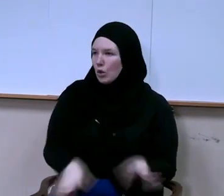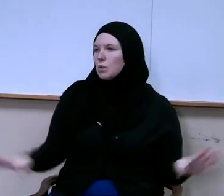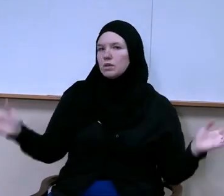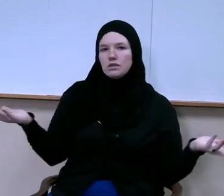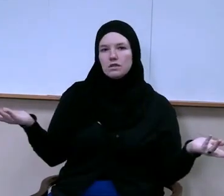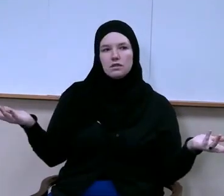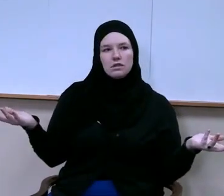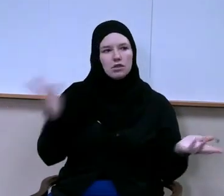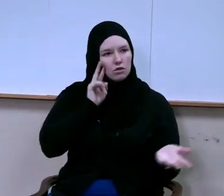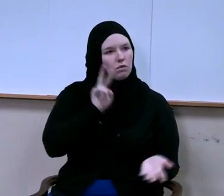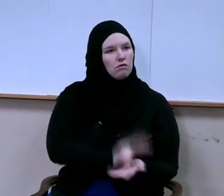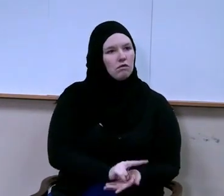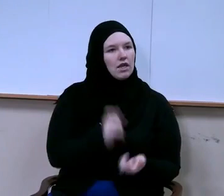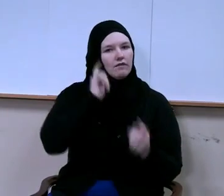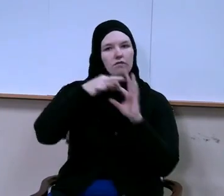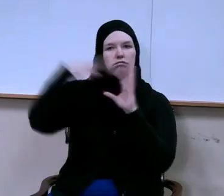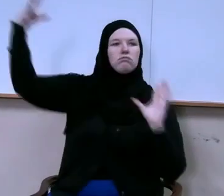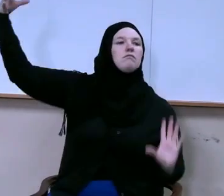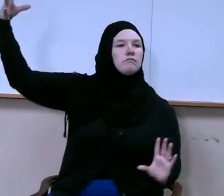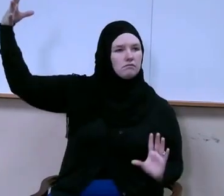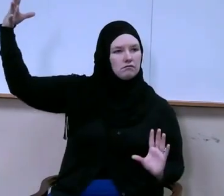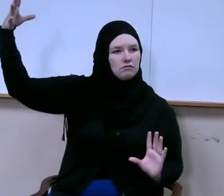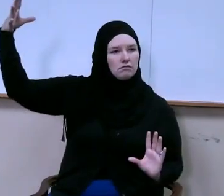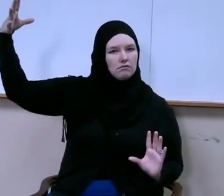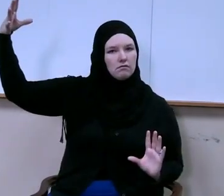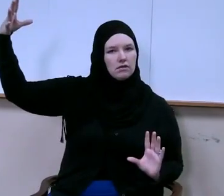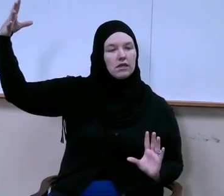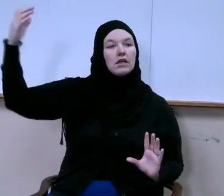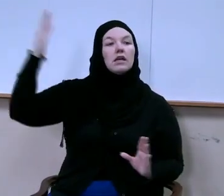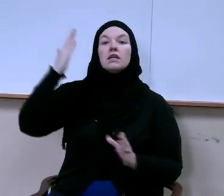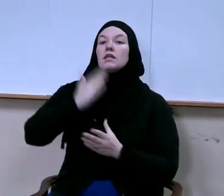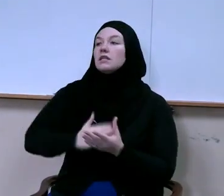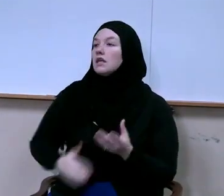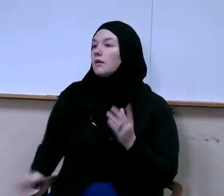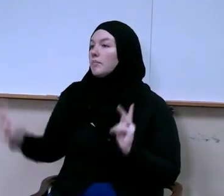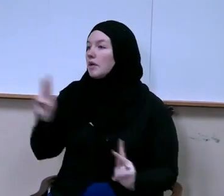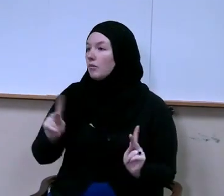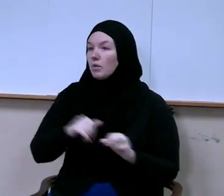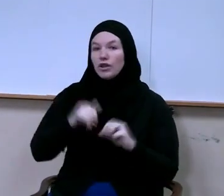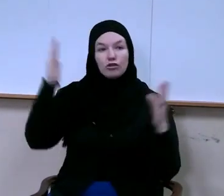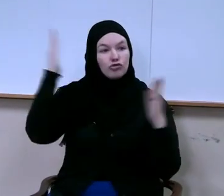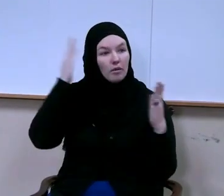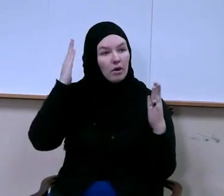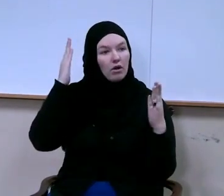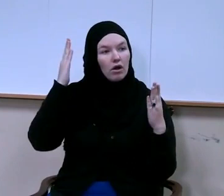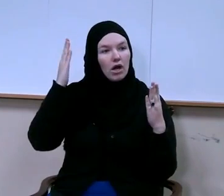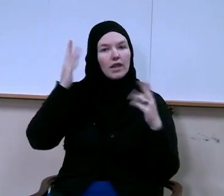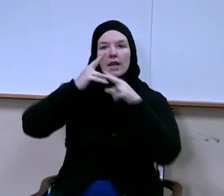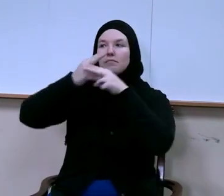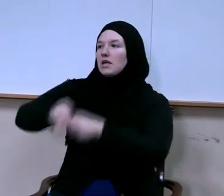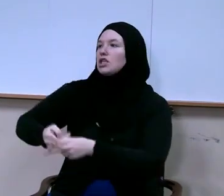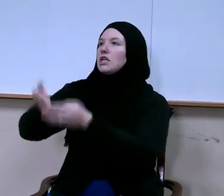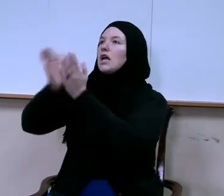hereafter by losing his relationship with Allah. Some people, when they are in trouble, they mention